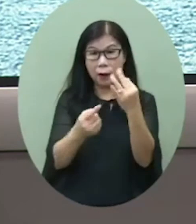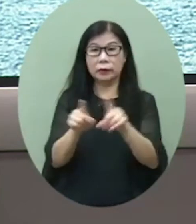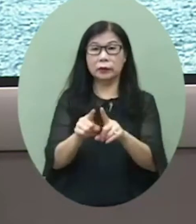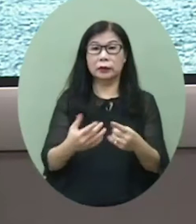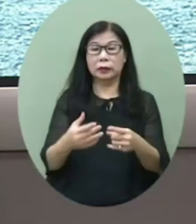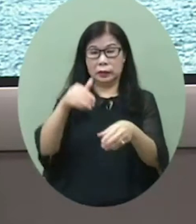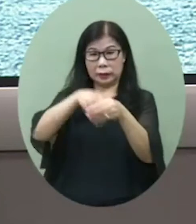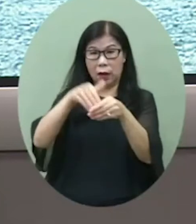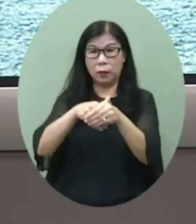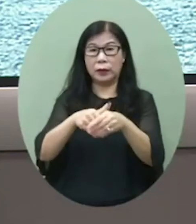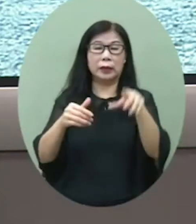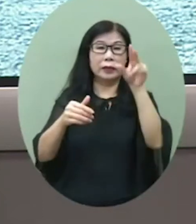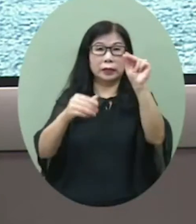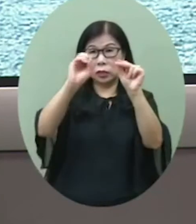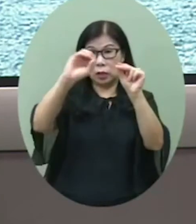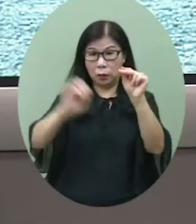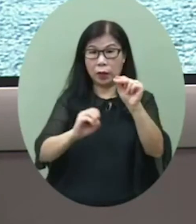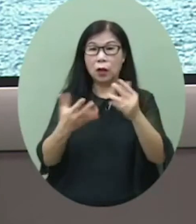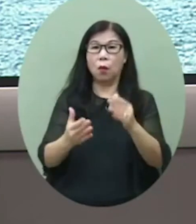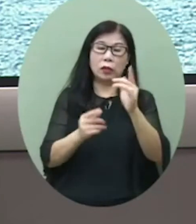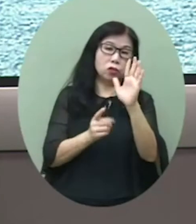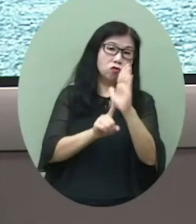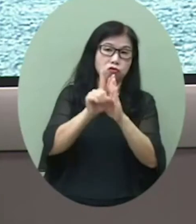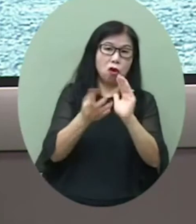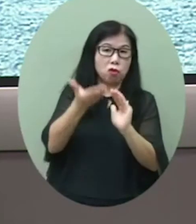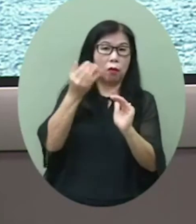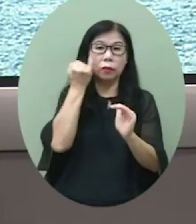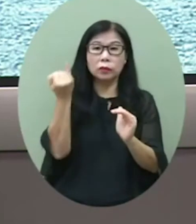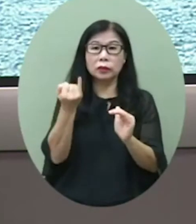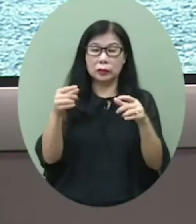on the same day we will have, let's assume the